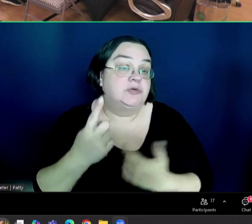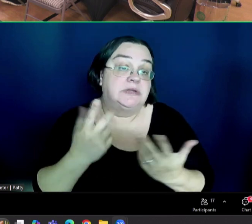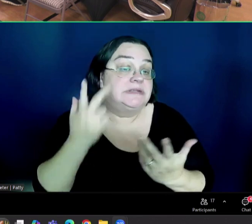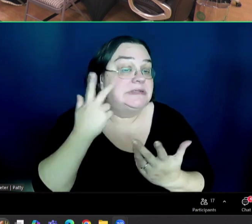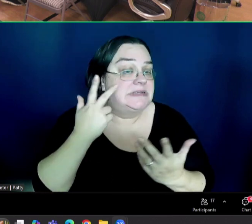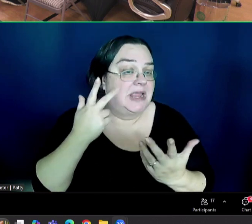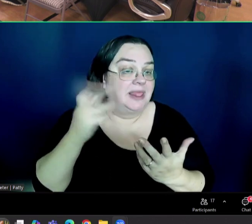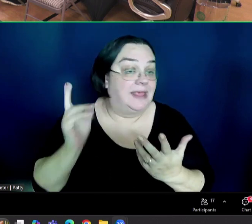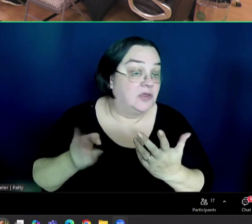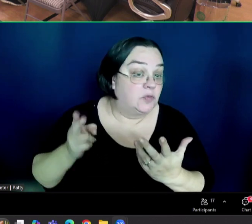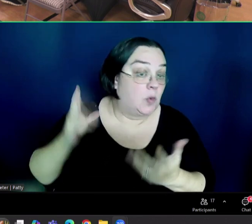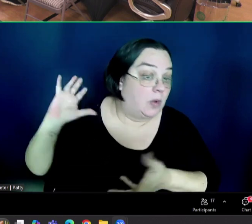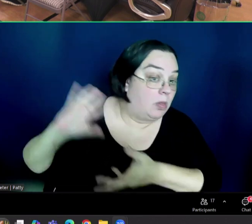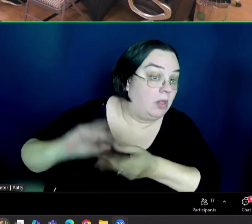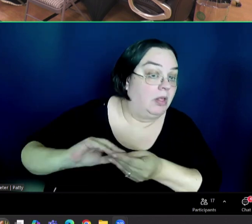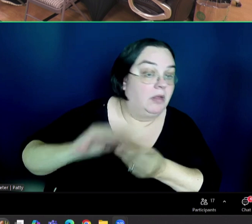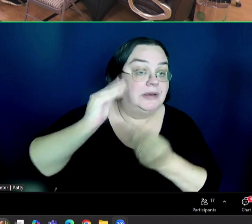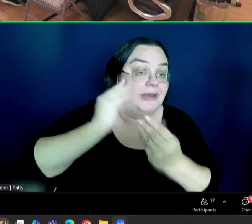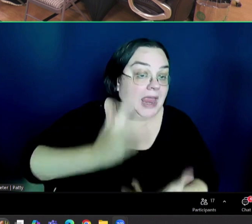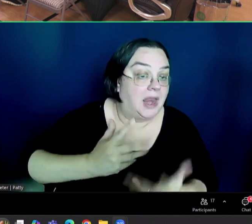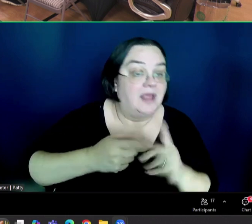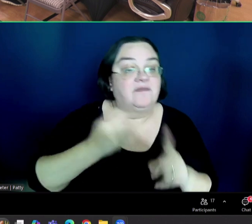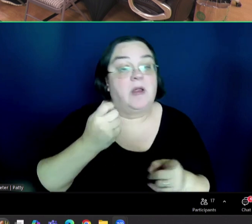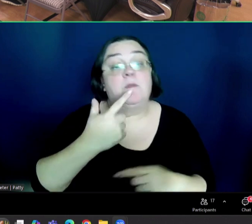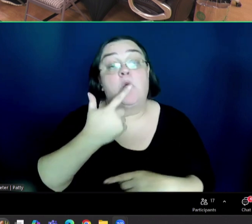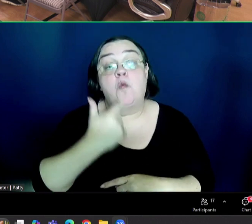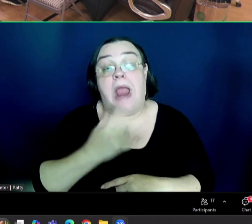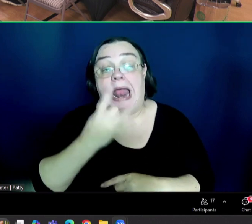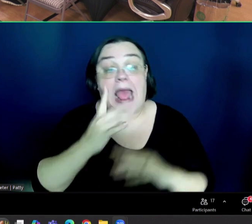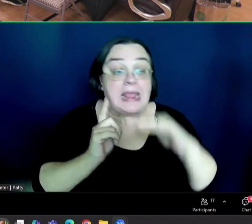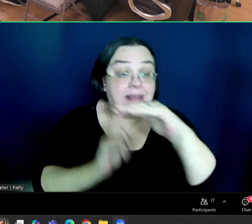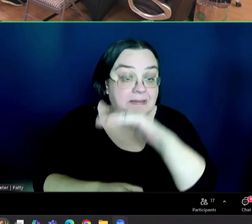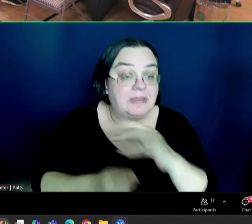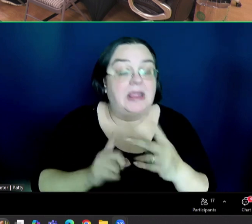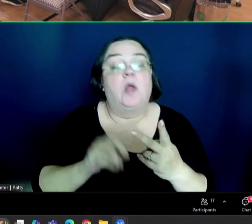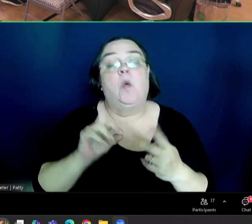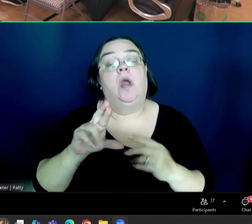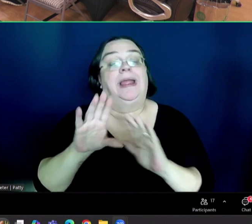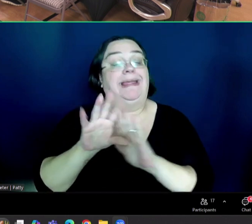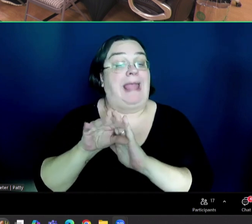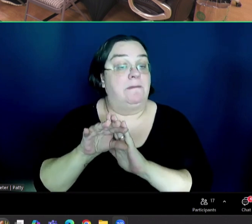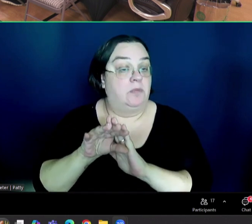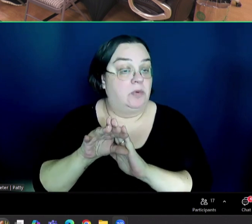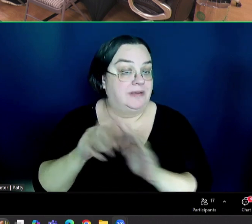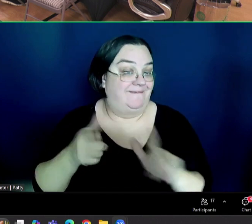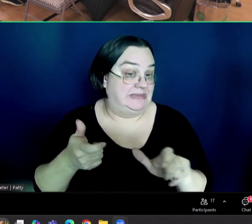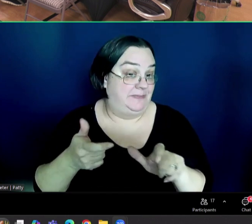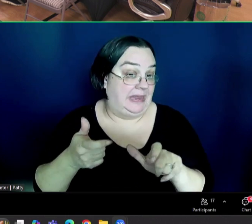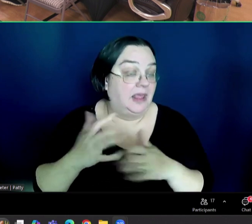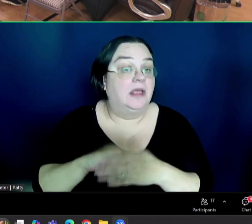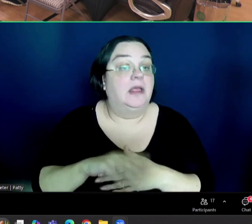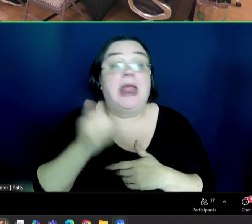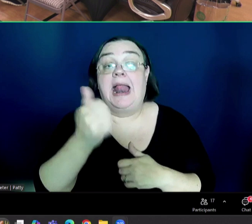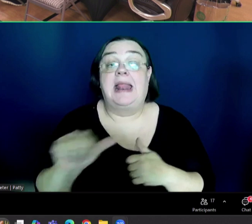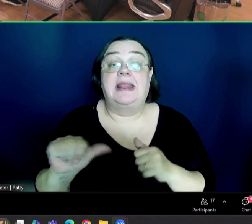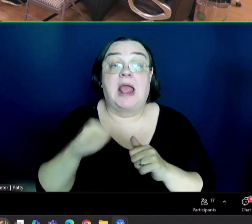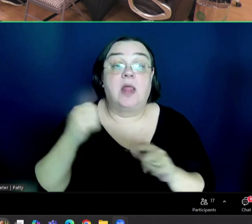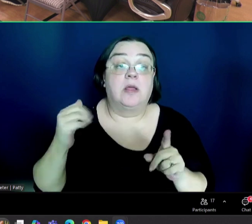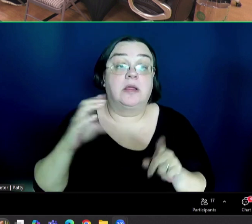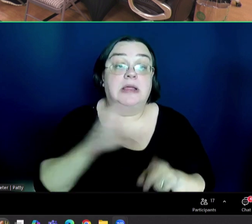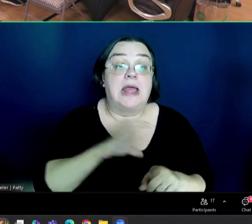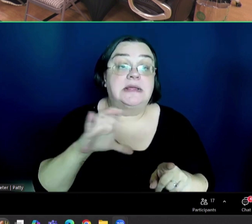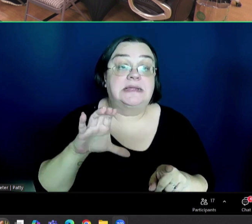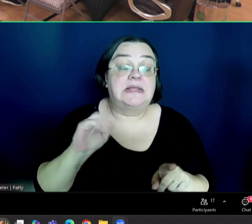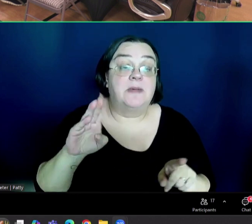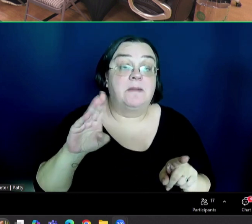data from red light, speed, that type of thing. Okay. Anyone else? Councilman Brennan?